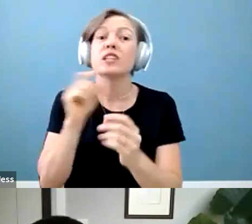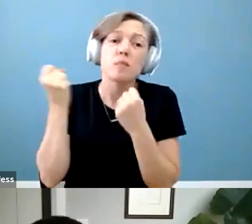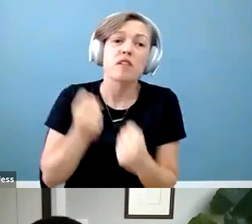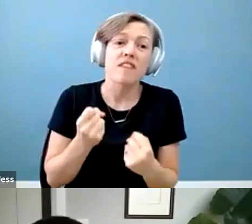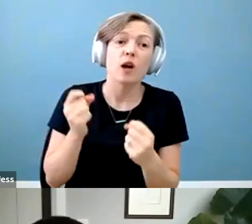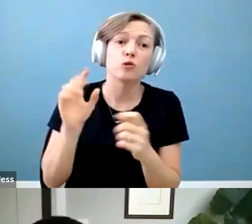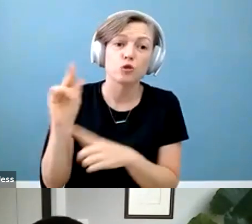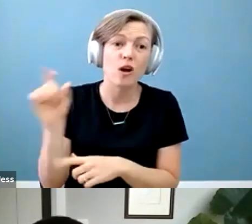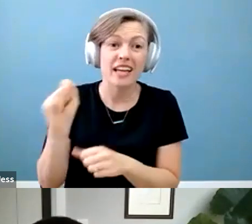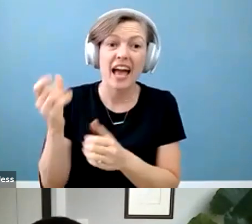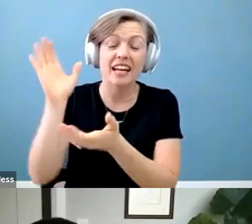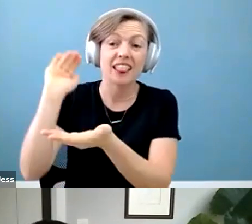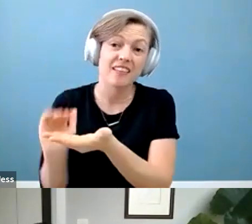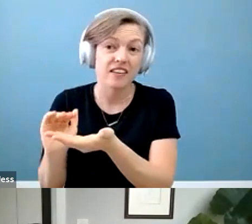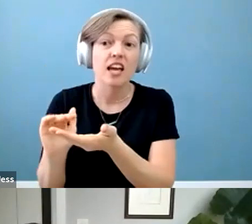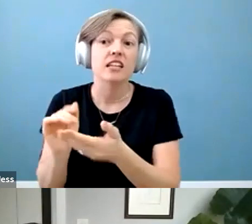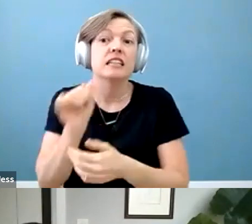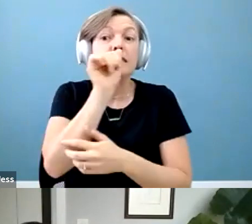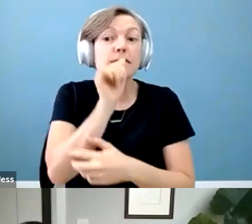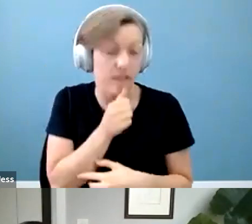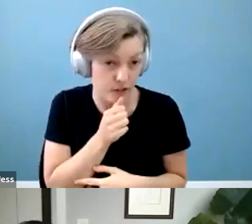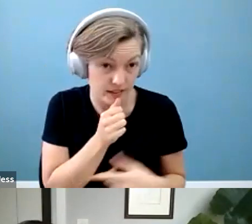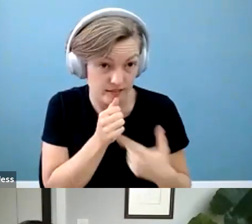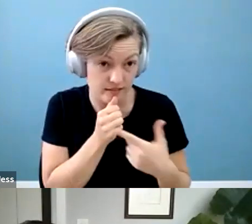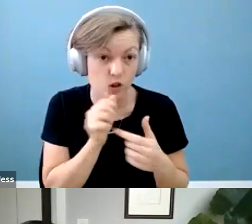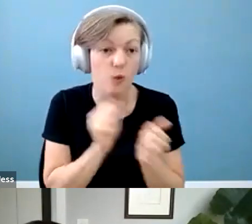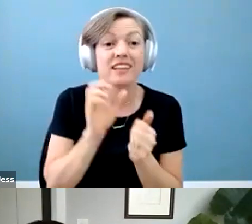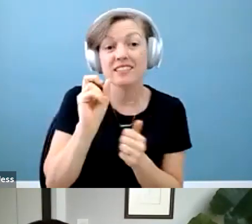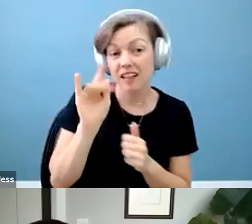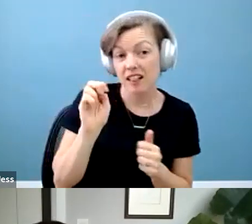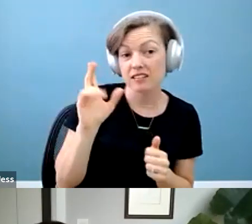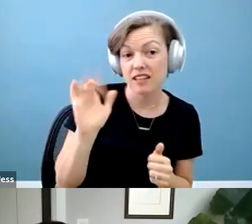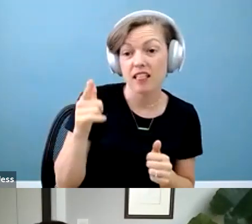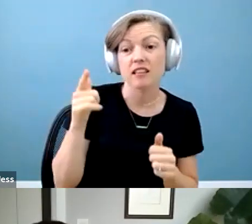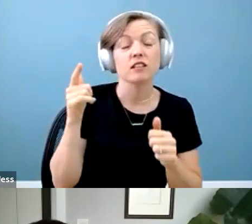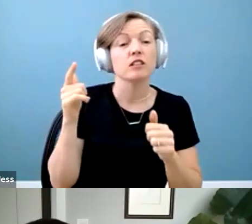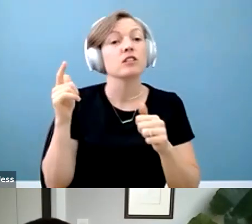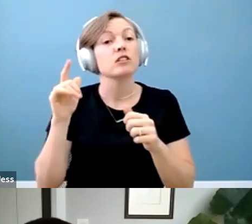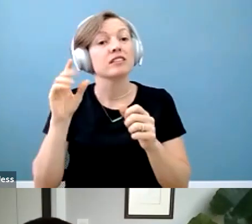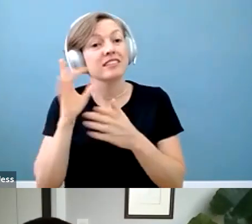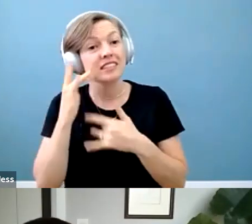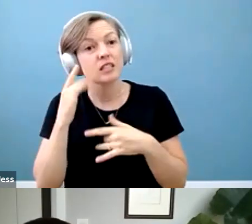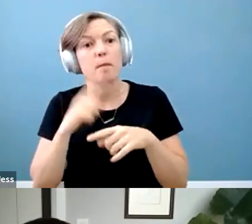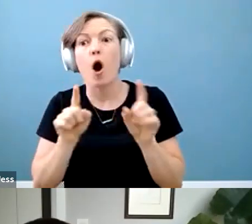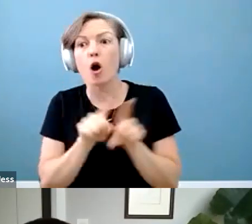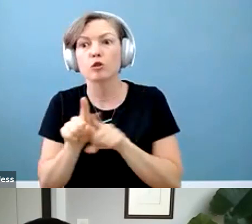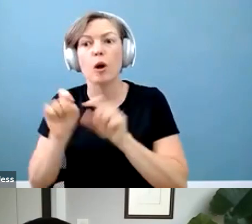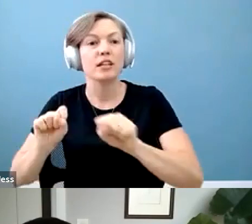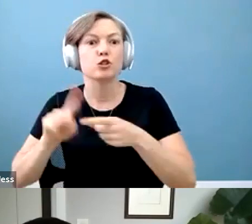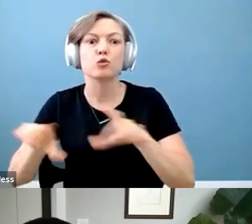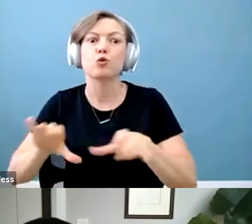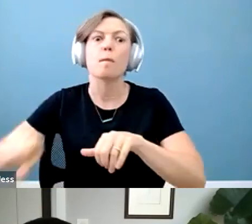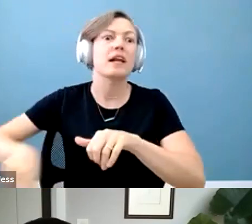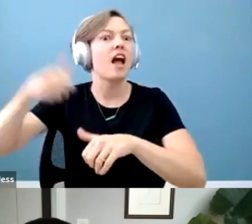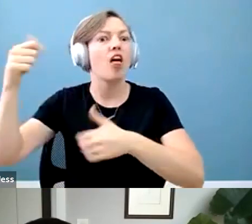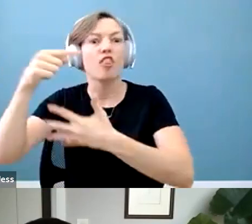can alleviate suffering, for instance, with sickle cell disease, but it also has the potential to do many other things in the